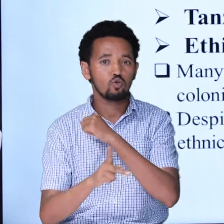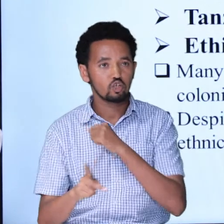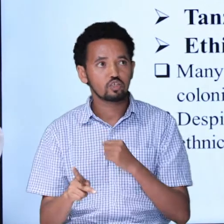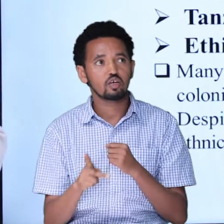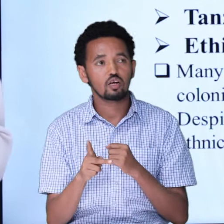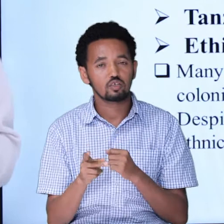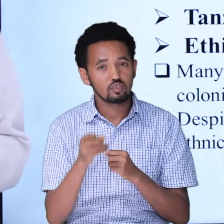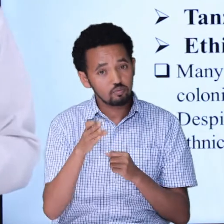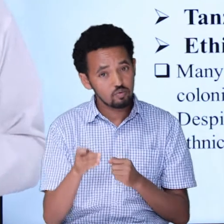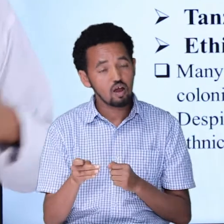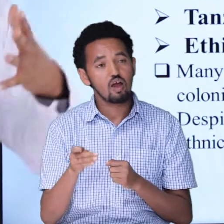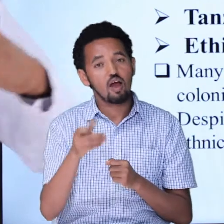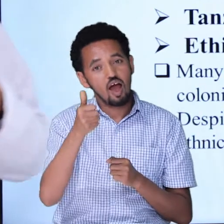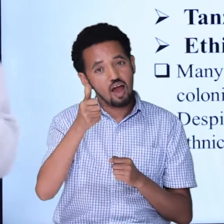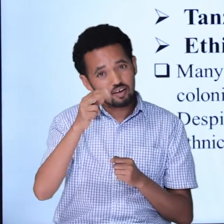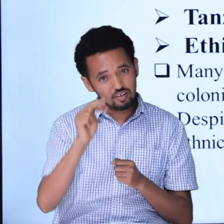of